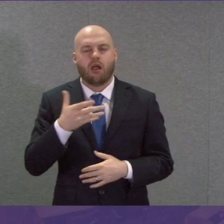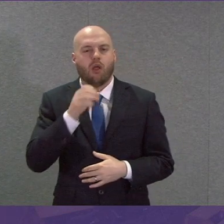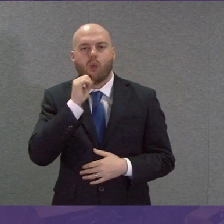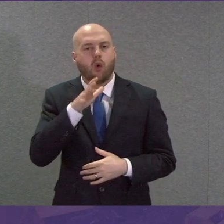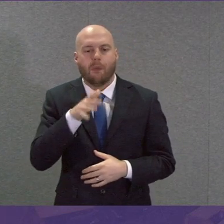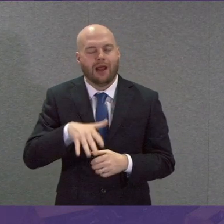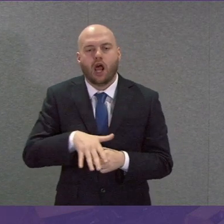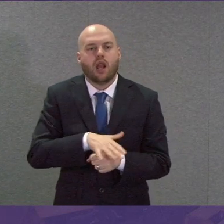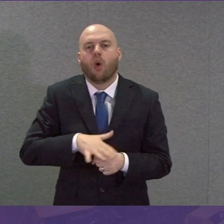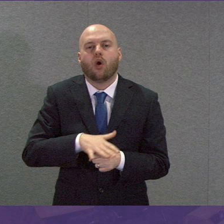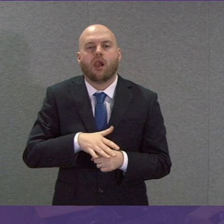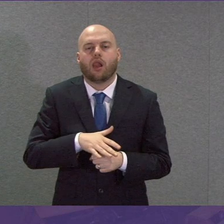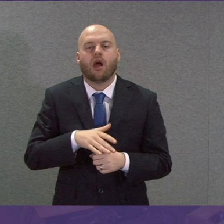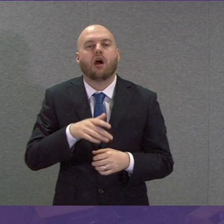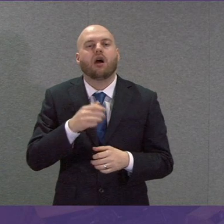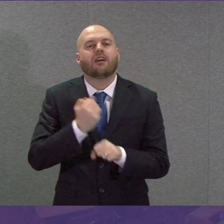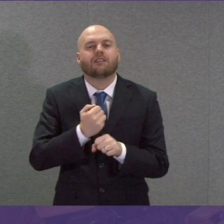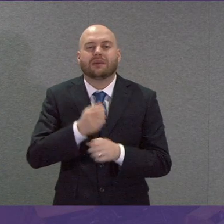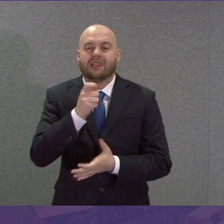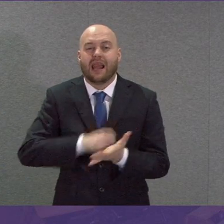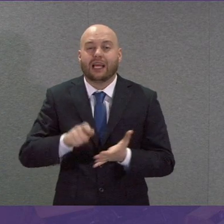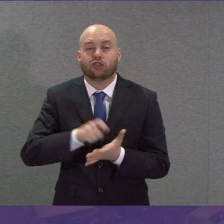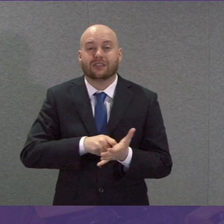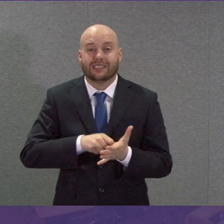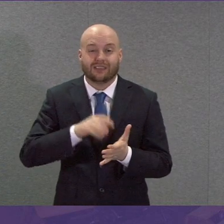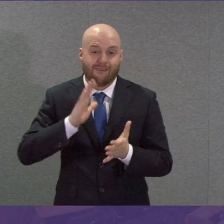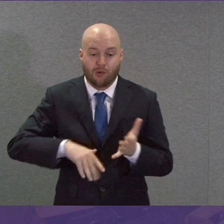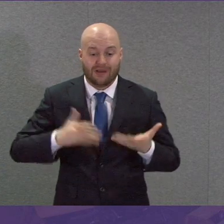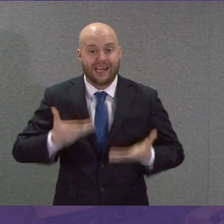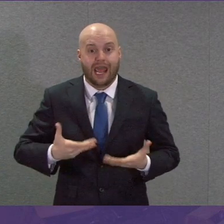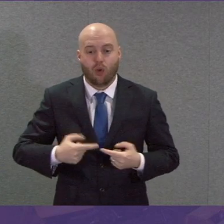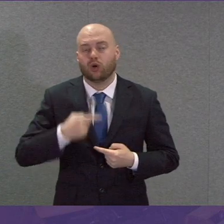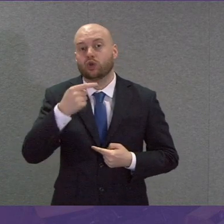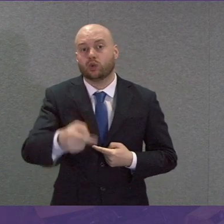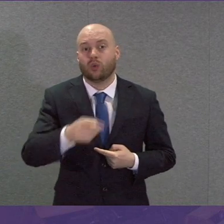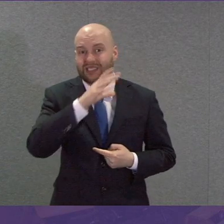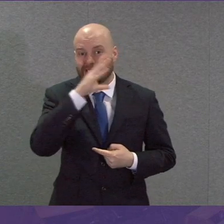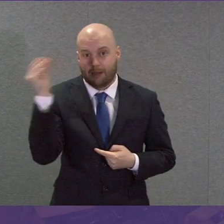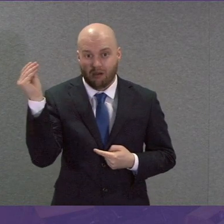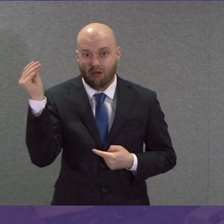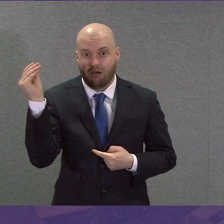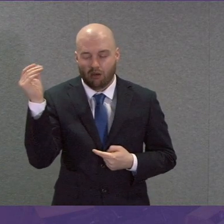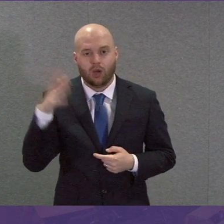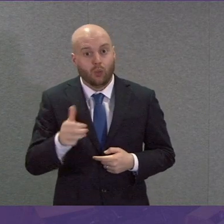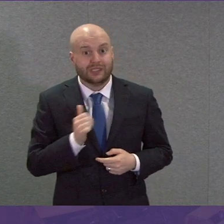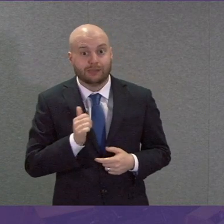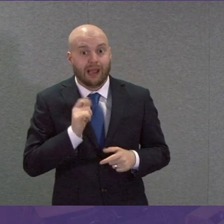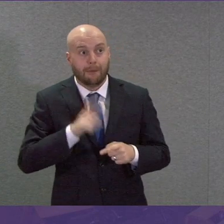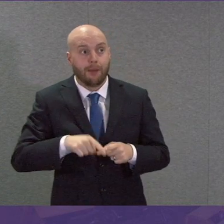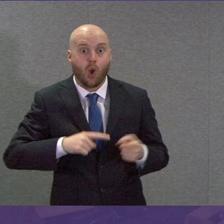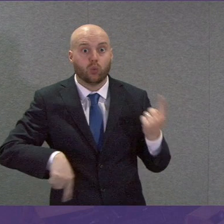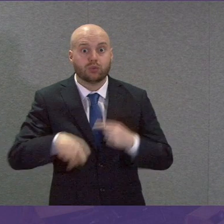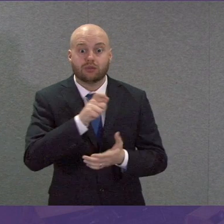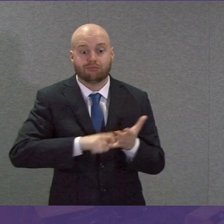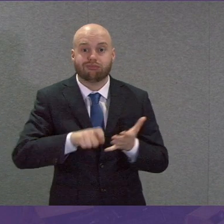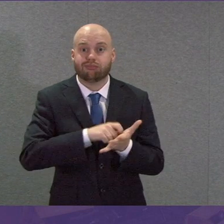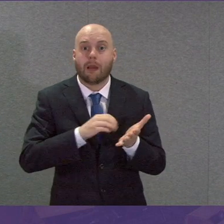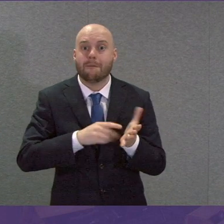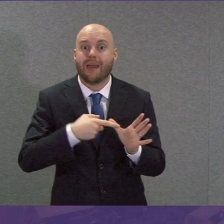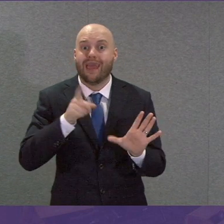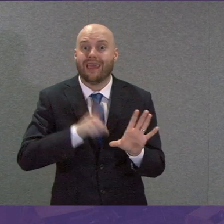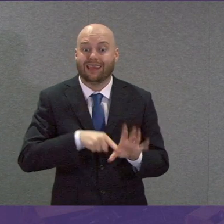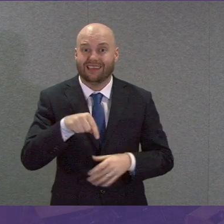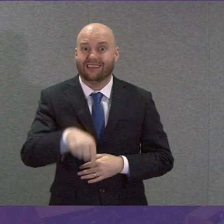government by-elections, certainly between now and the summer. There are a number due to take place in May, and I just think they will not happen. In terms